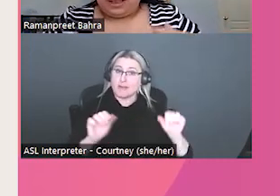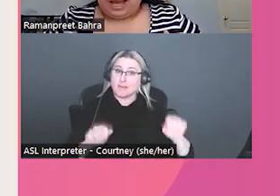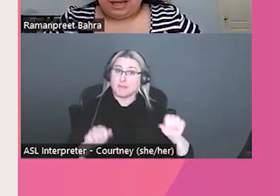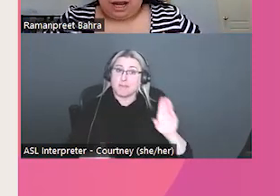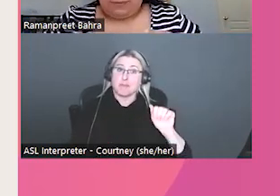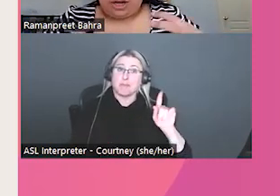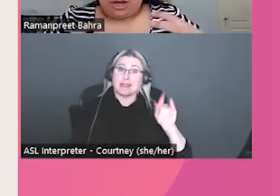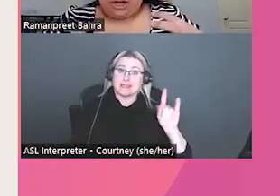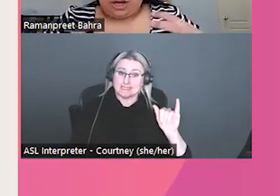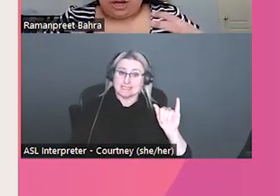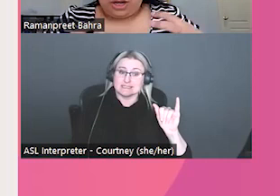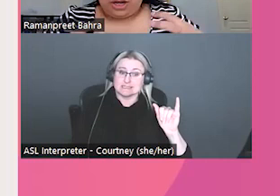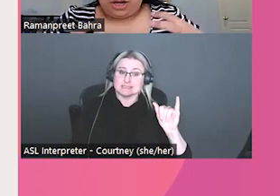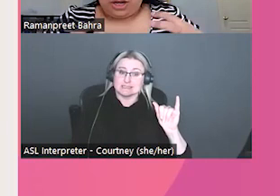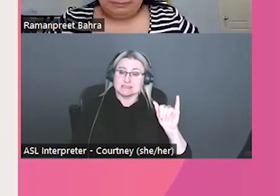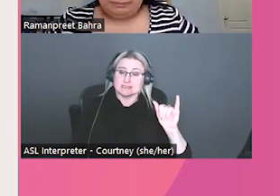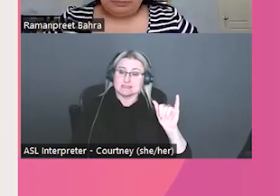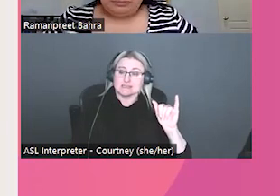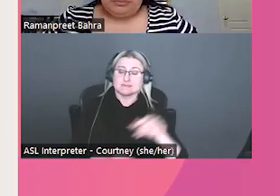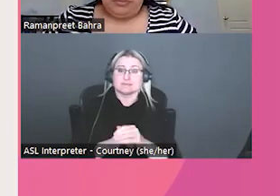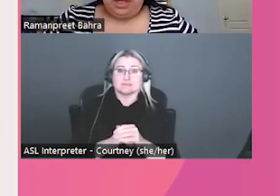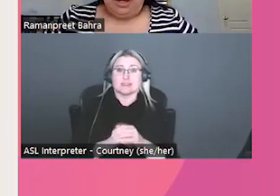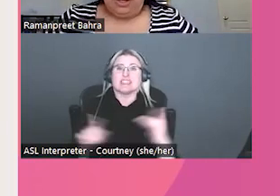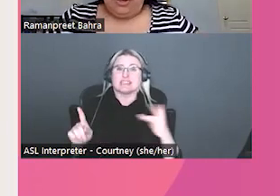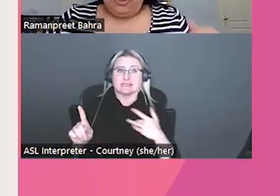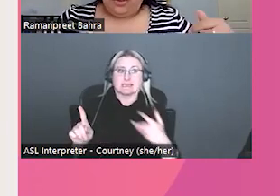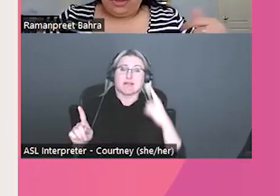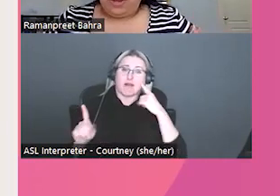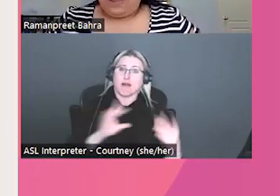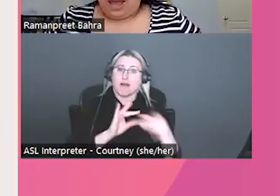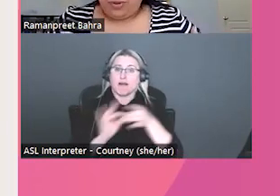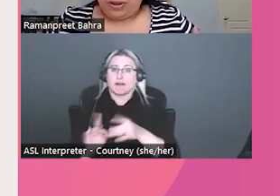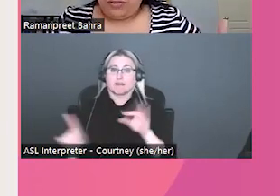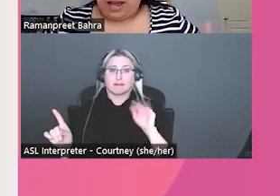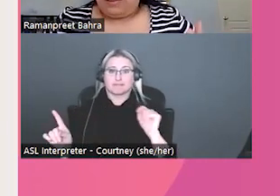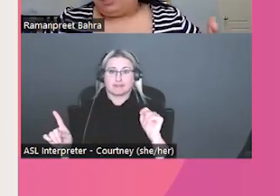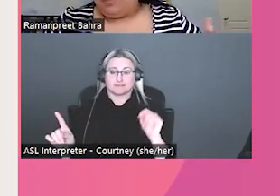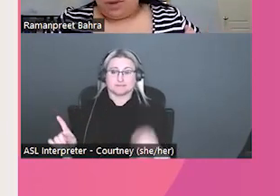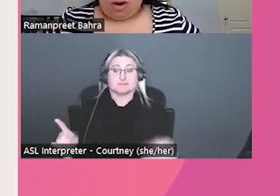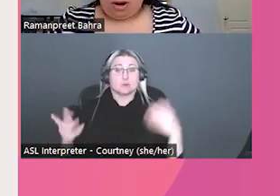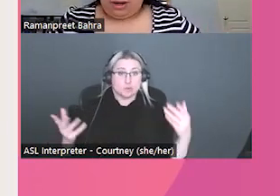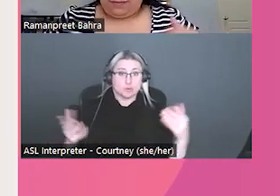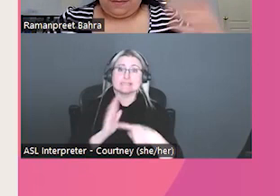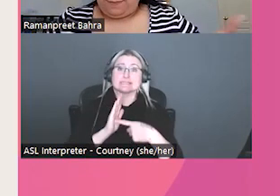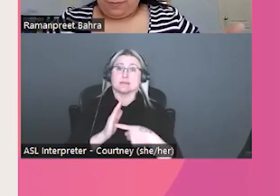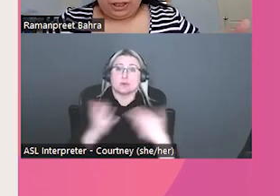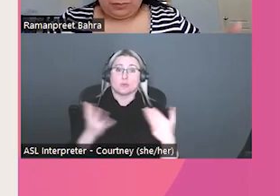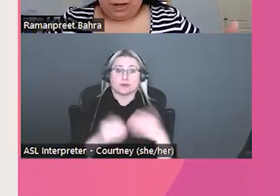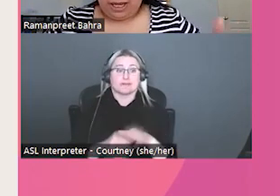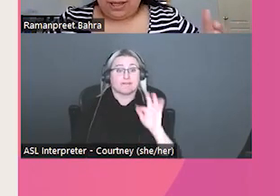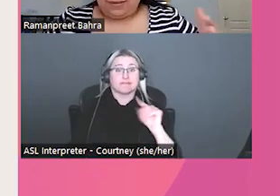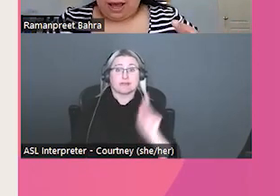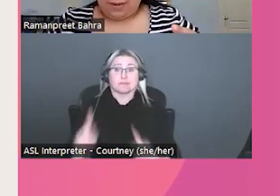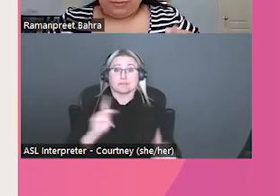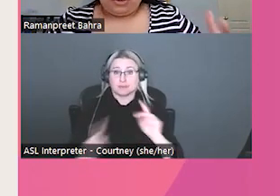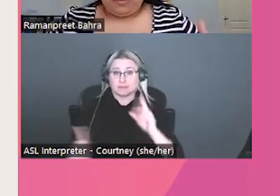things like that, that are associated with fatness. So some examples of sizeism are fat people